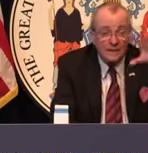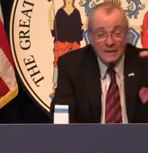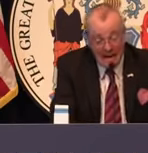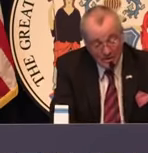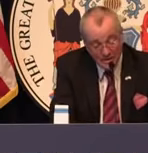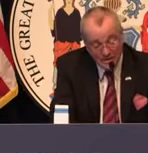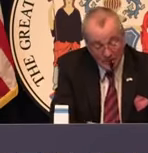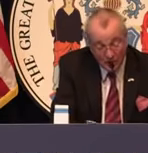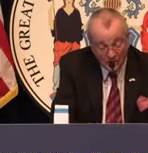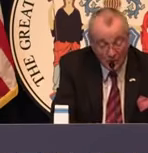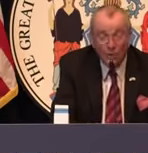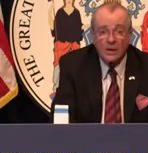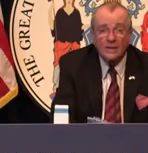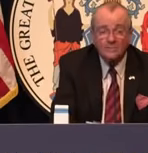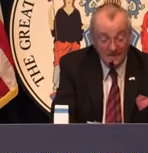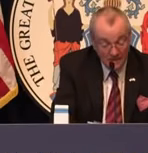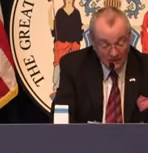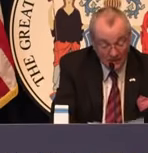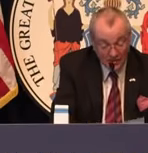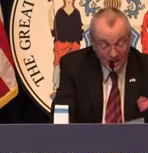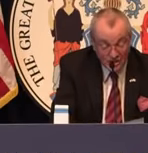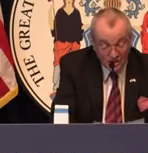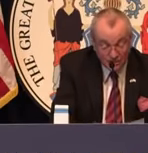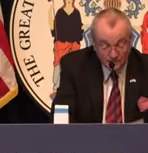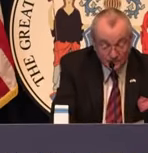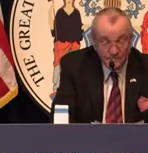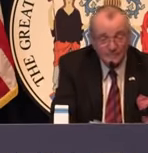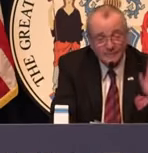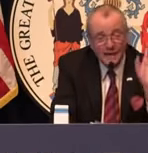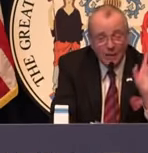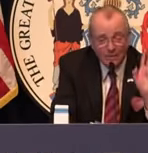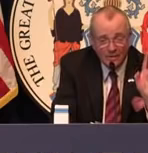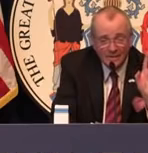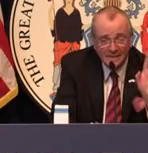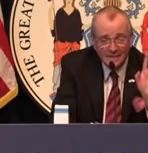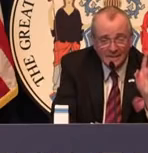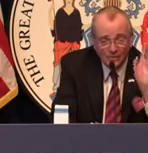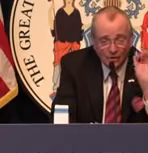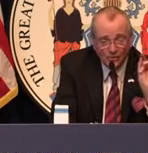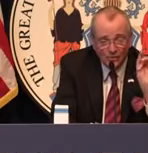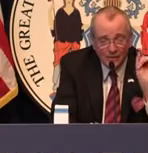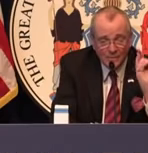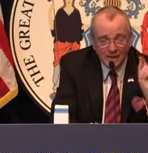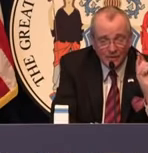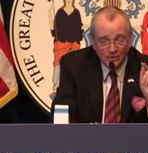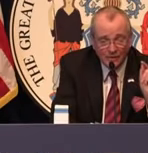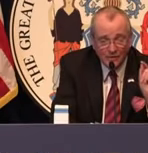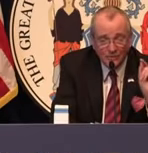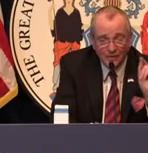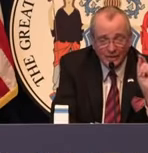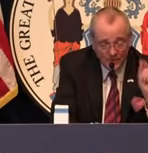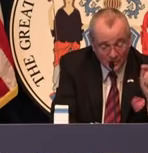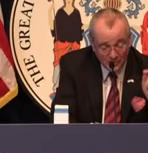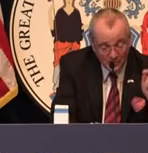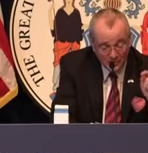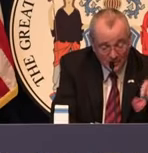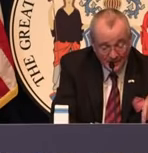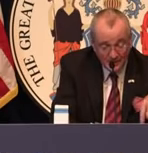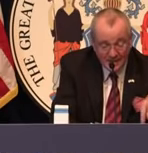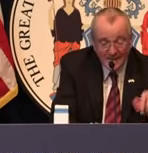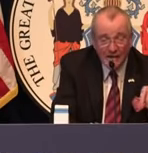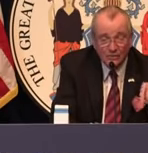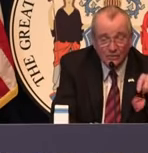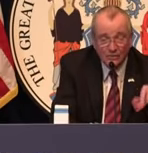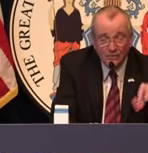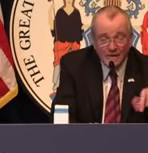why, in the aggregate, that we think we're ready for stage 2. However, let's also remind ourselves of this one.